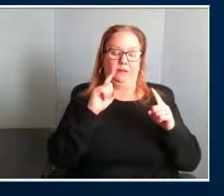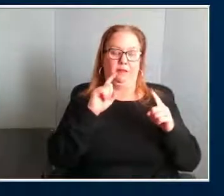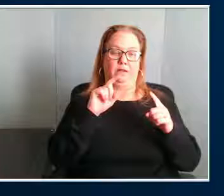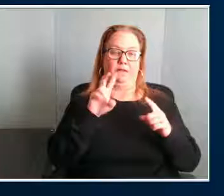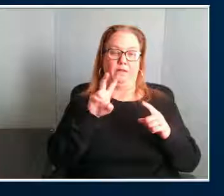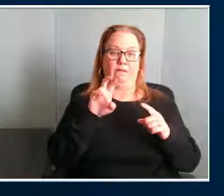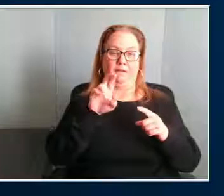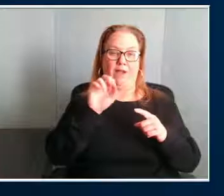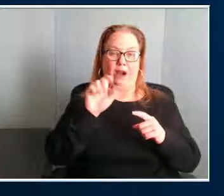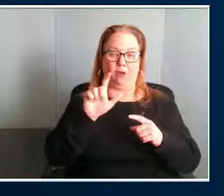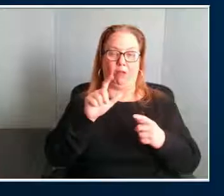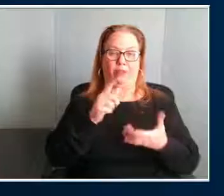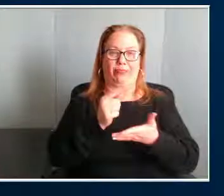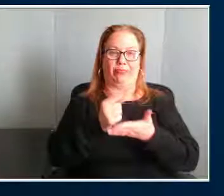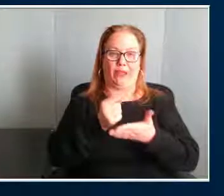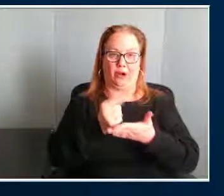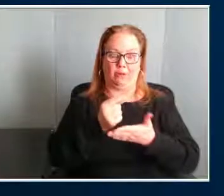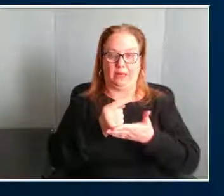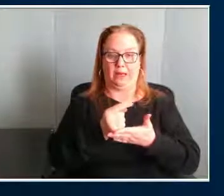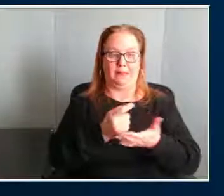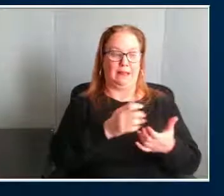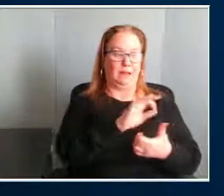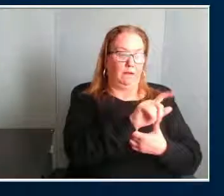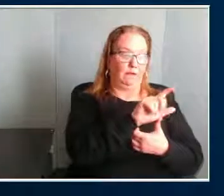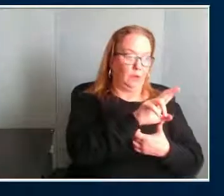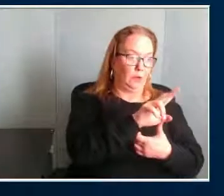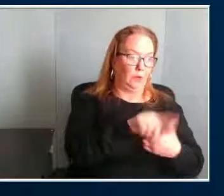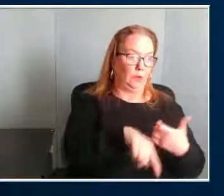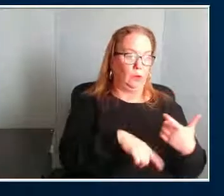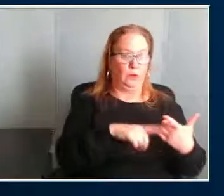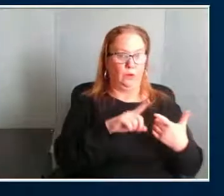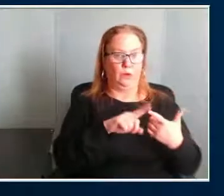and now, between influenza,